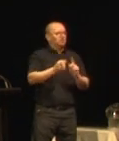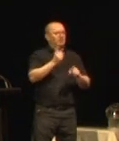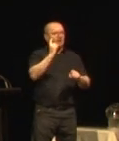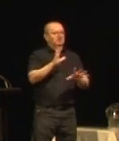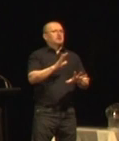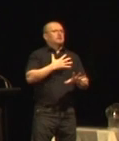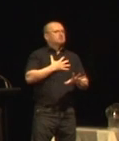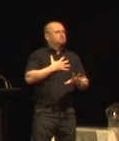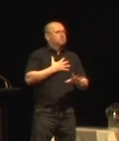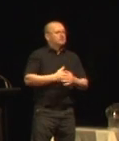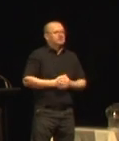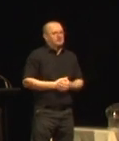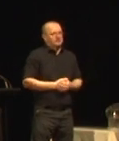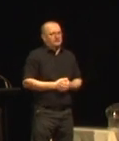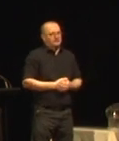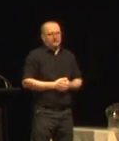And